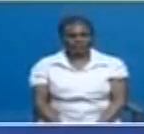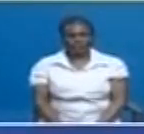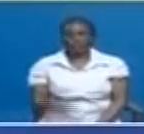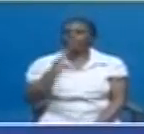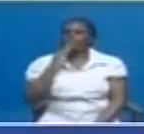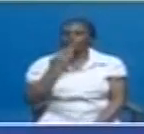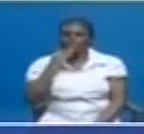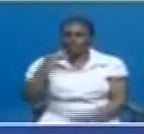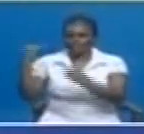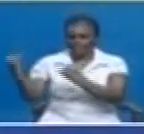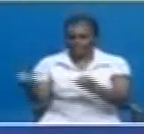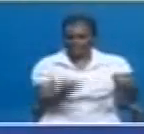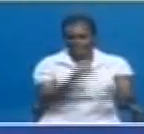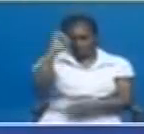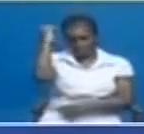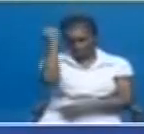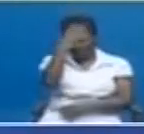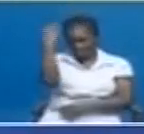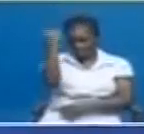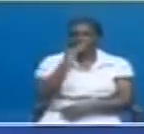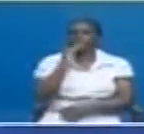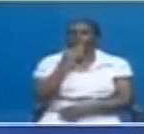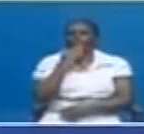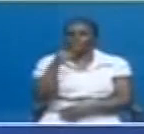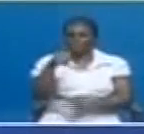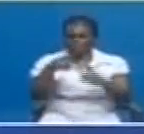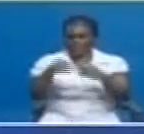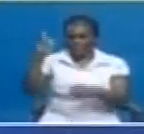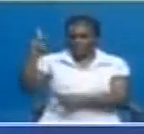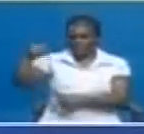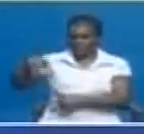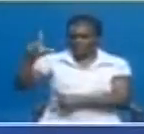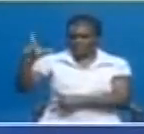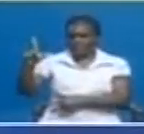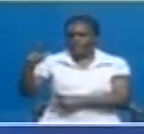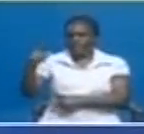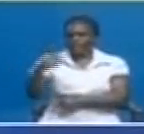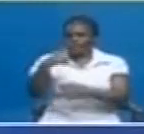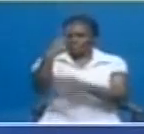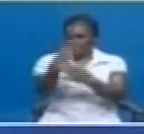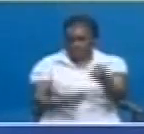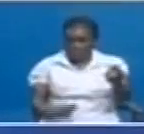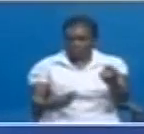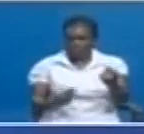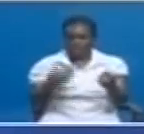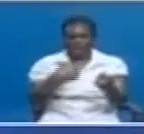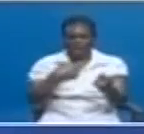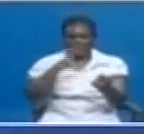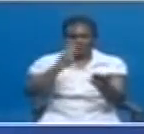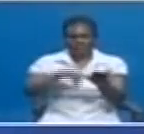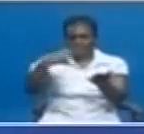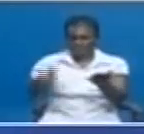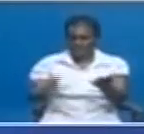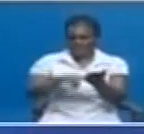FC Leopards invited Bandari to the lion's den with Ingwe keen to go forth on the KPL log. With both teams coming from a backdrop of defeats in their